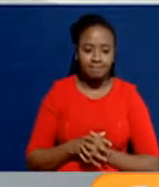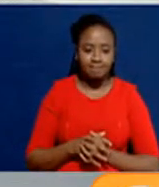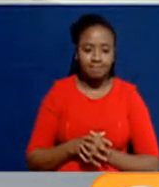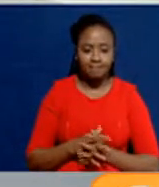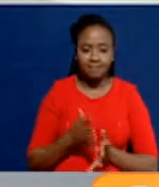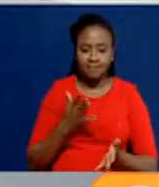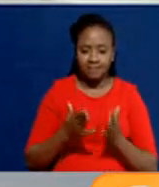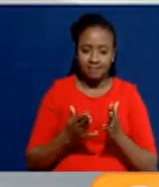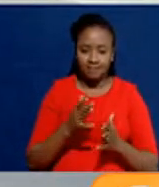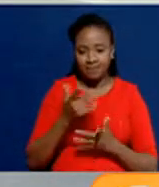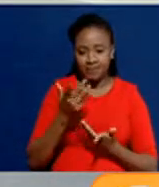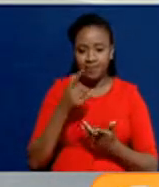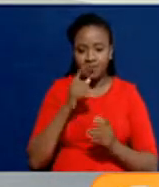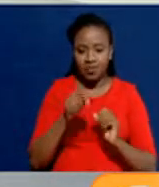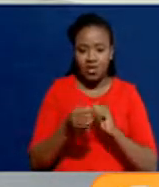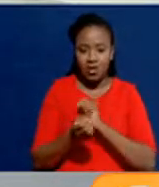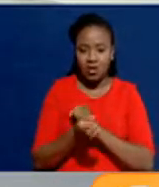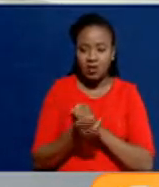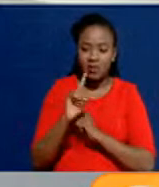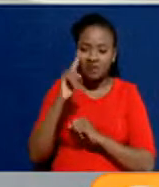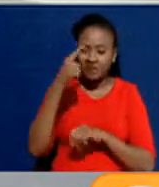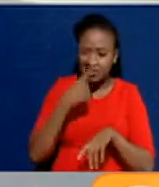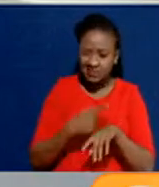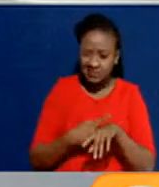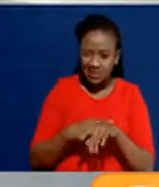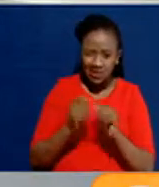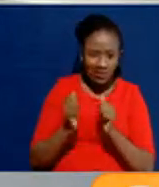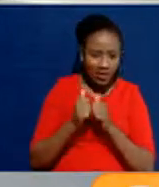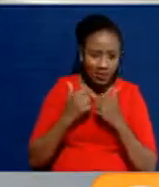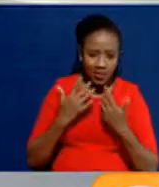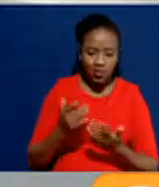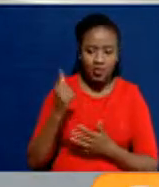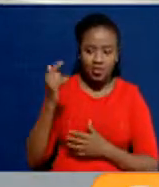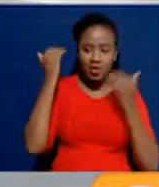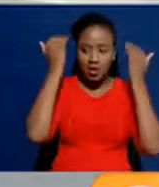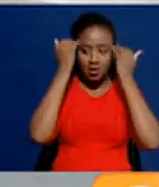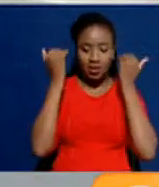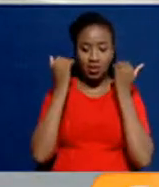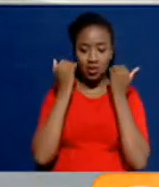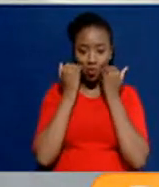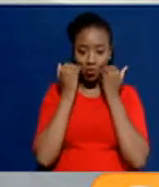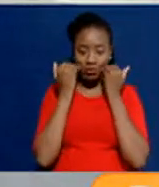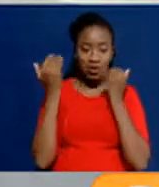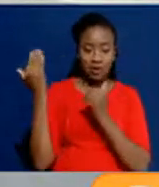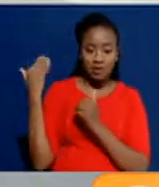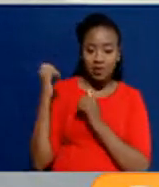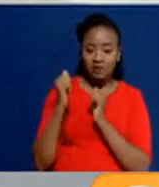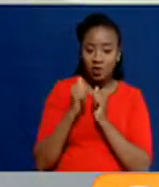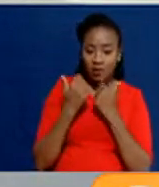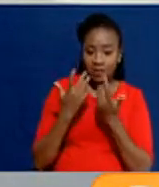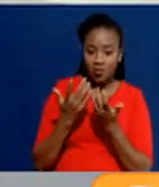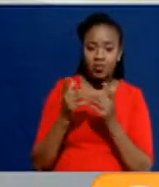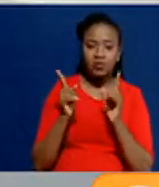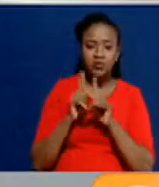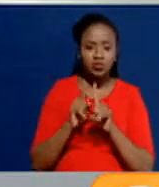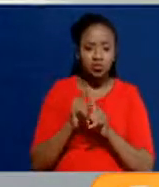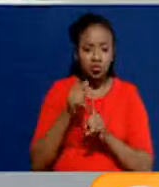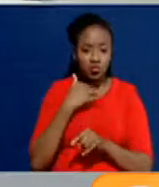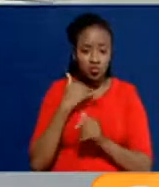through the first time around in the courts. What happened then? And shouldn't this have been then